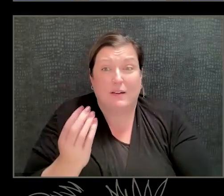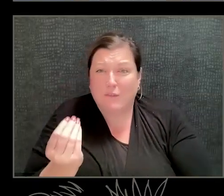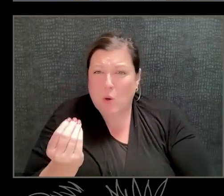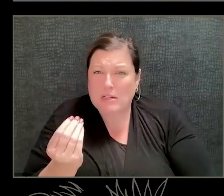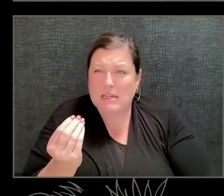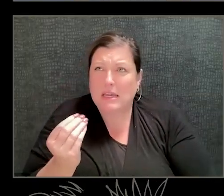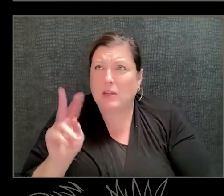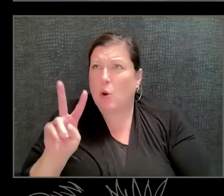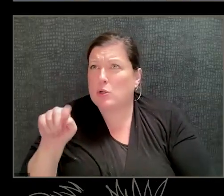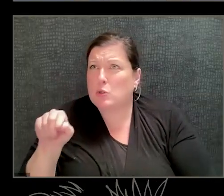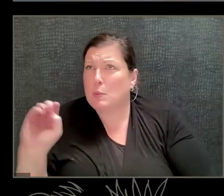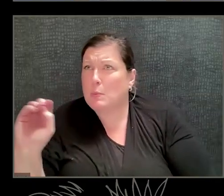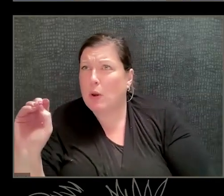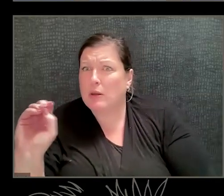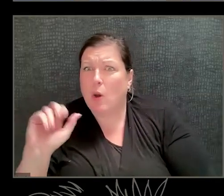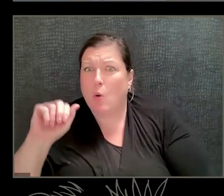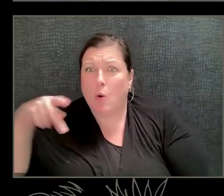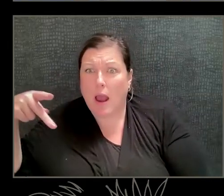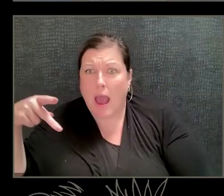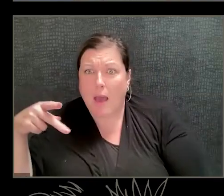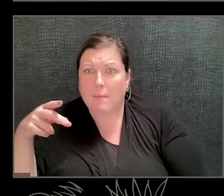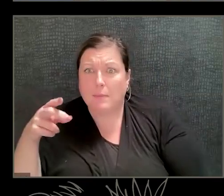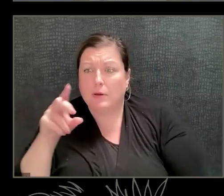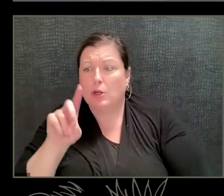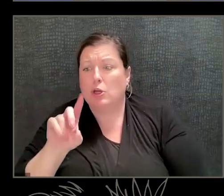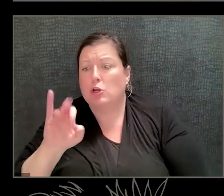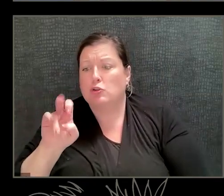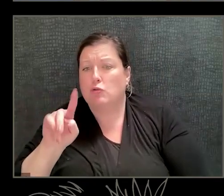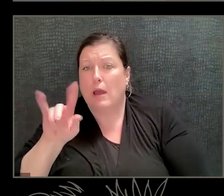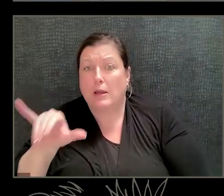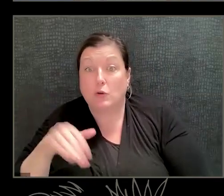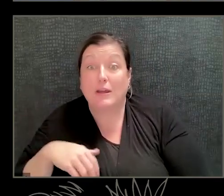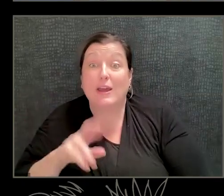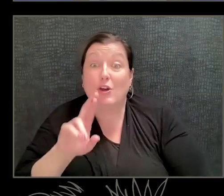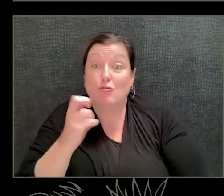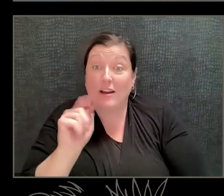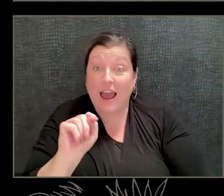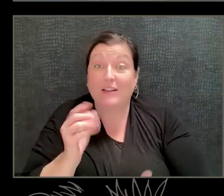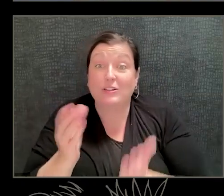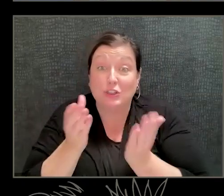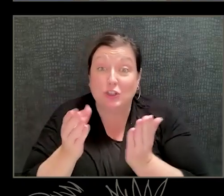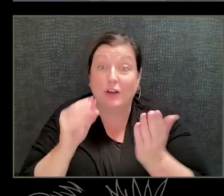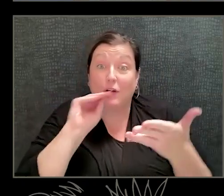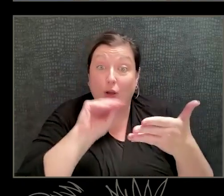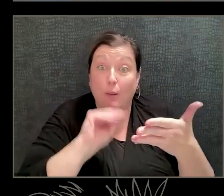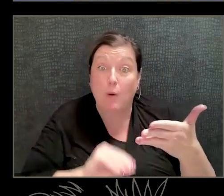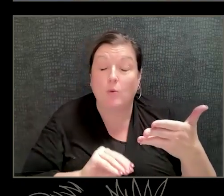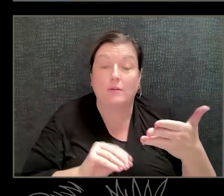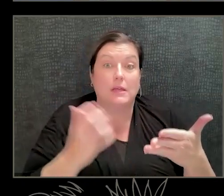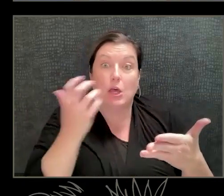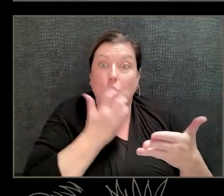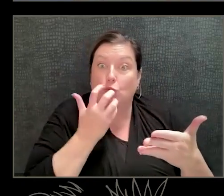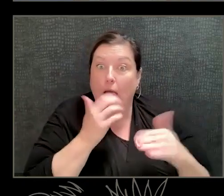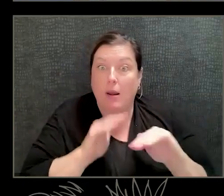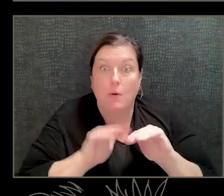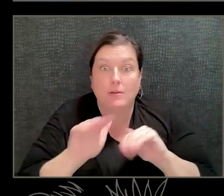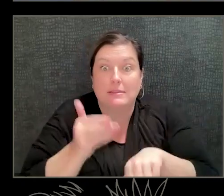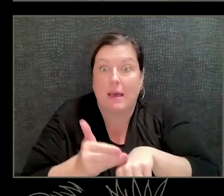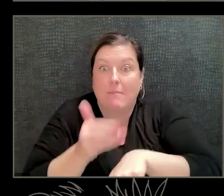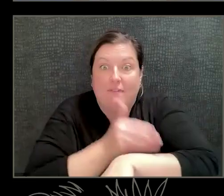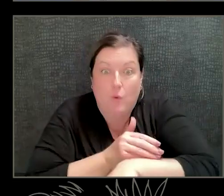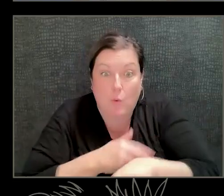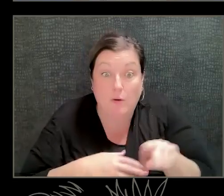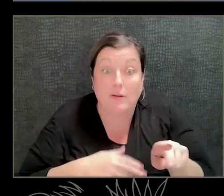Next 2.0, Next app directory, React server components. Incredible step forward. You can load data right in your React components,